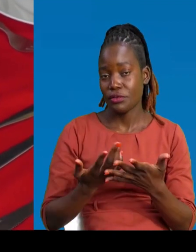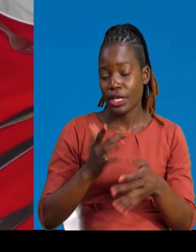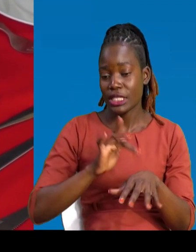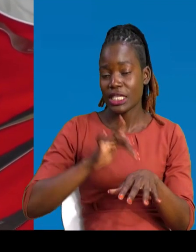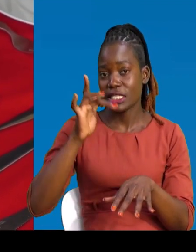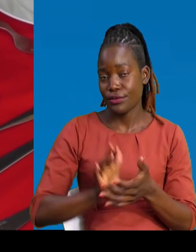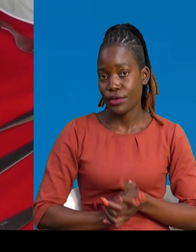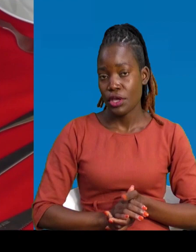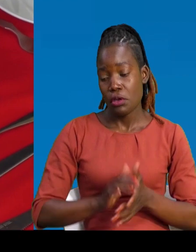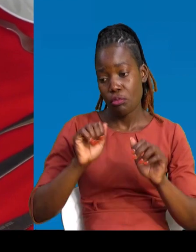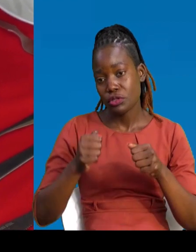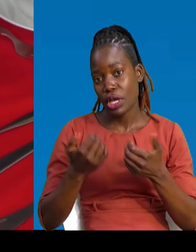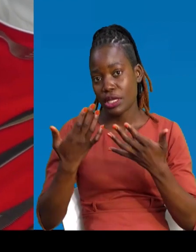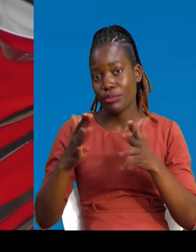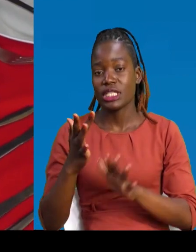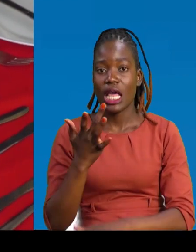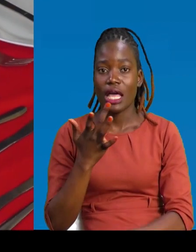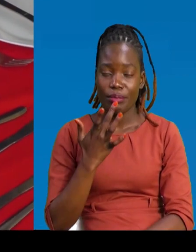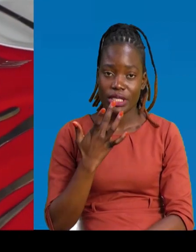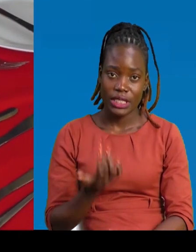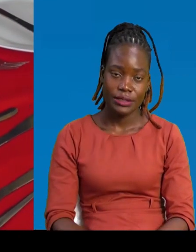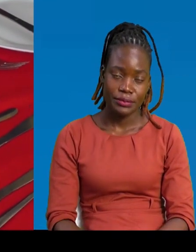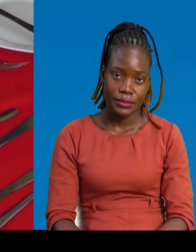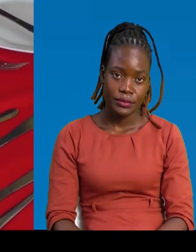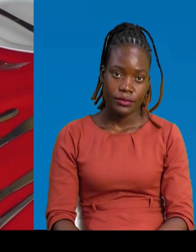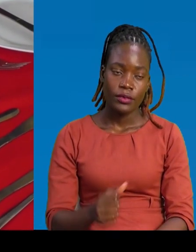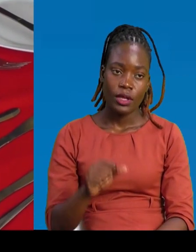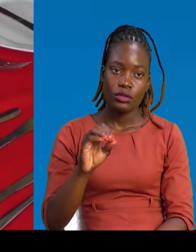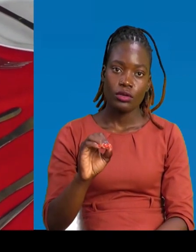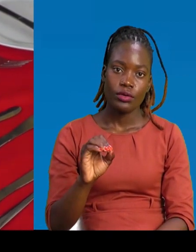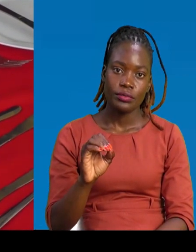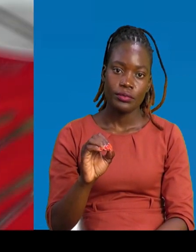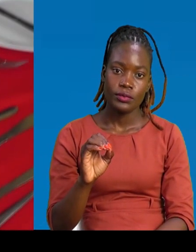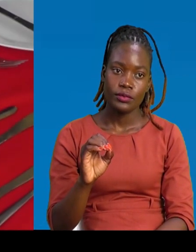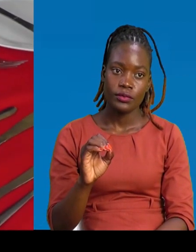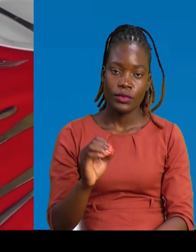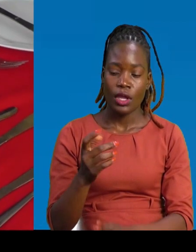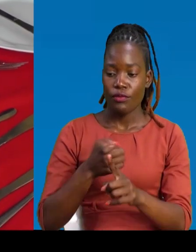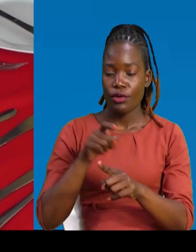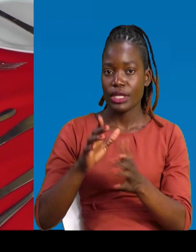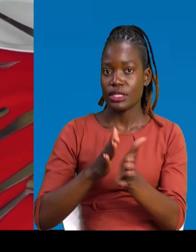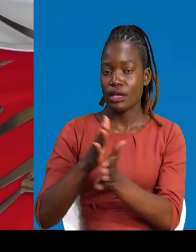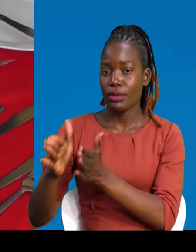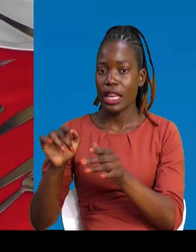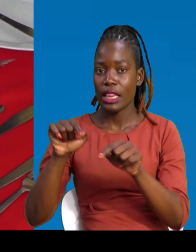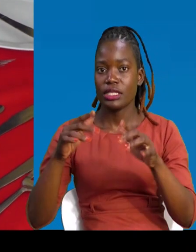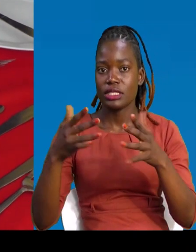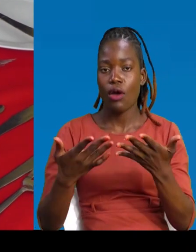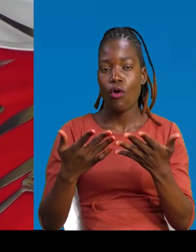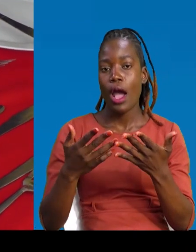appetite. I talk it to Apona Ende. Yeah, so, from this setup, that is how a